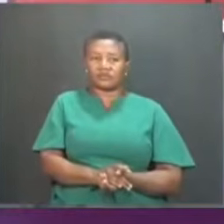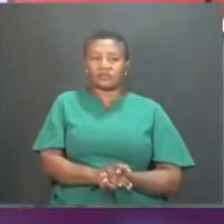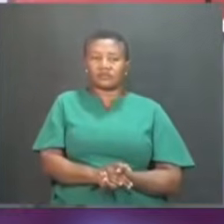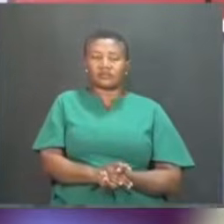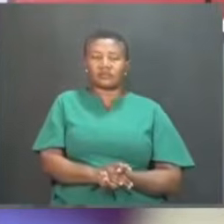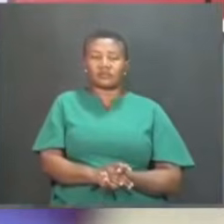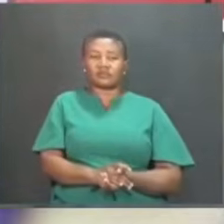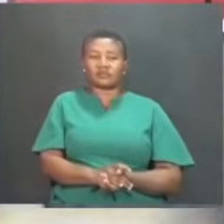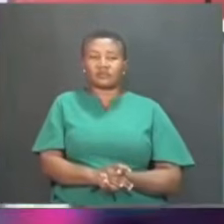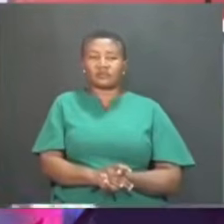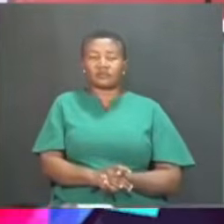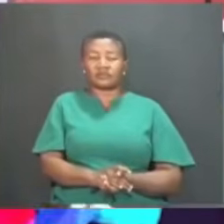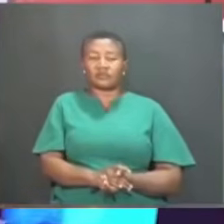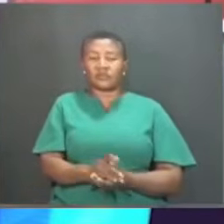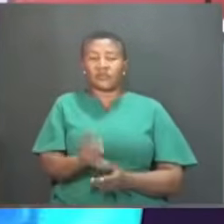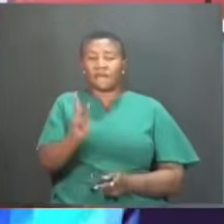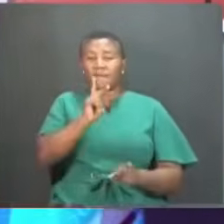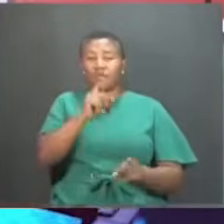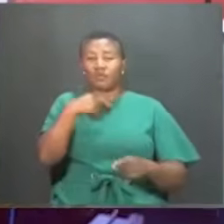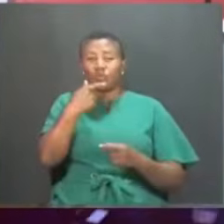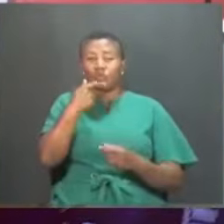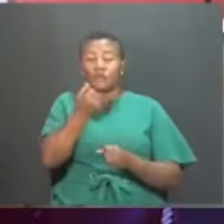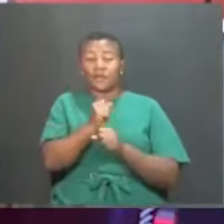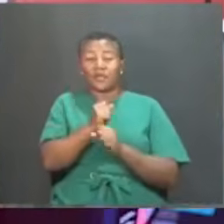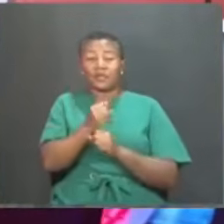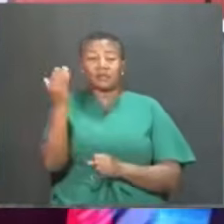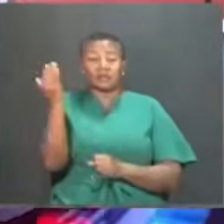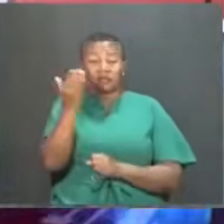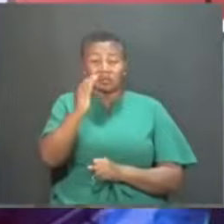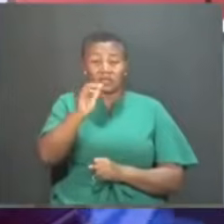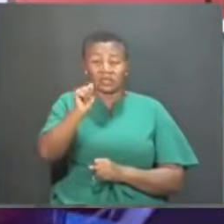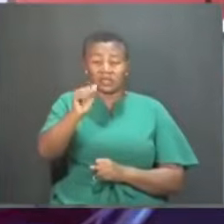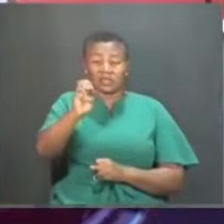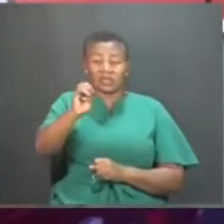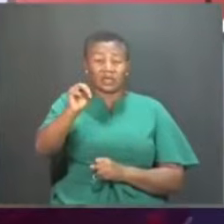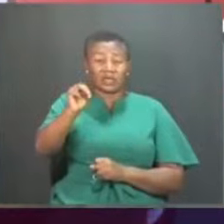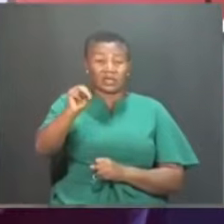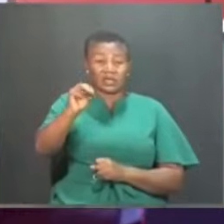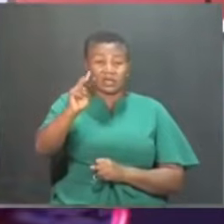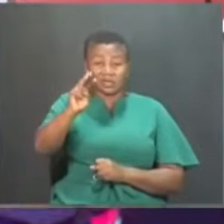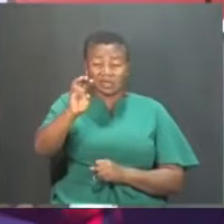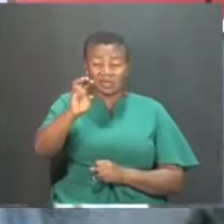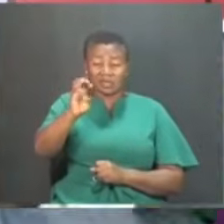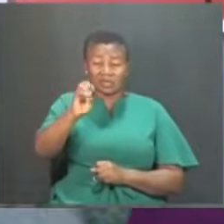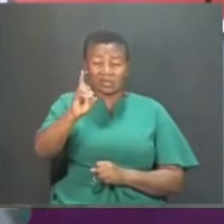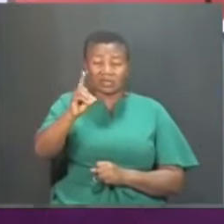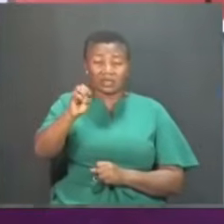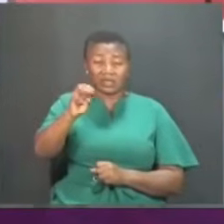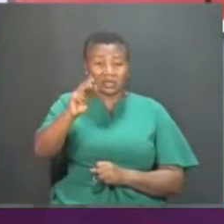this, or the makers of the statement, my good friend, Edem Agbana, Mr. Speaker, called for